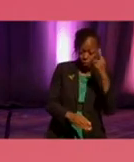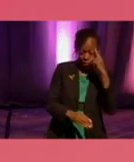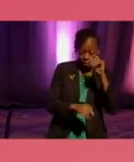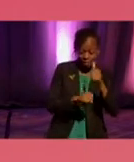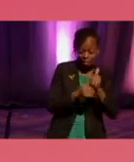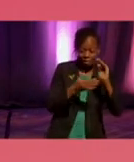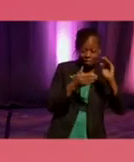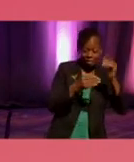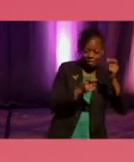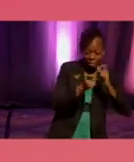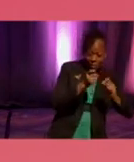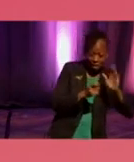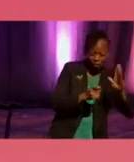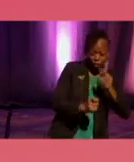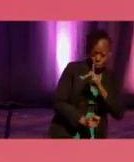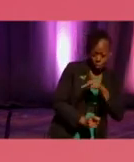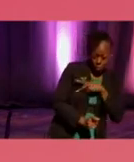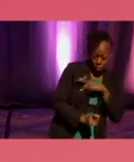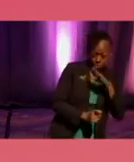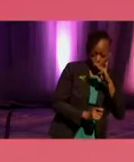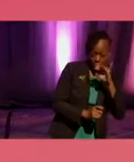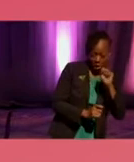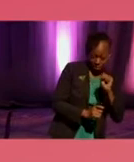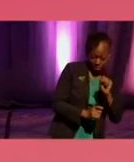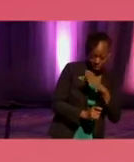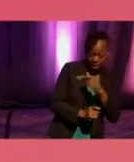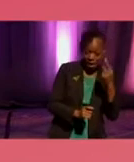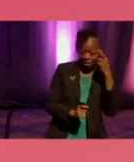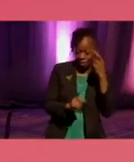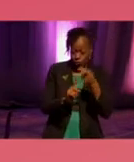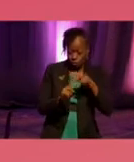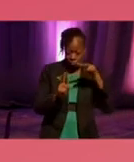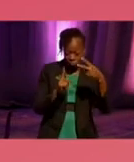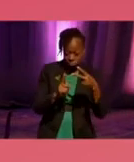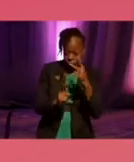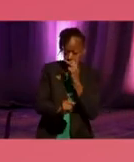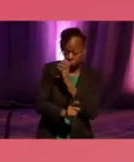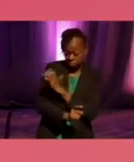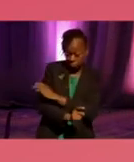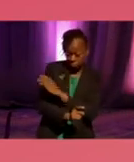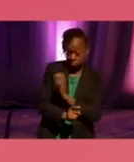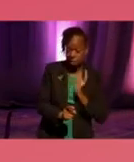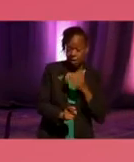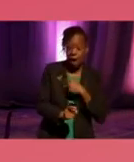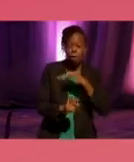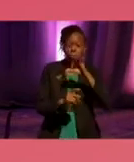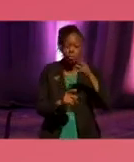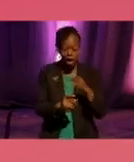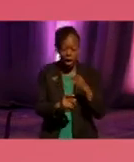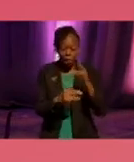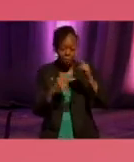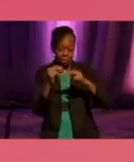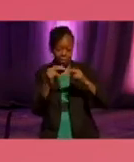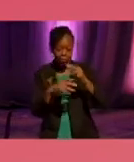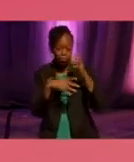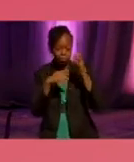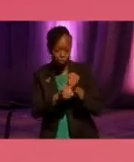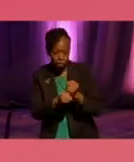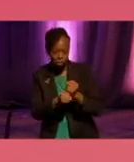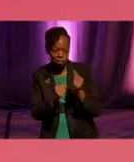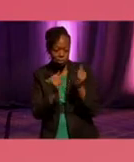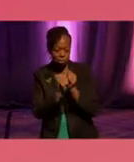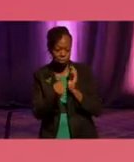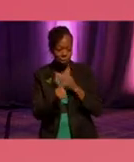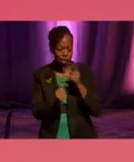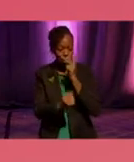also need to take the onus on us to build trust with our patients. When there's no trust, our patients are not going to